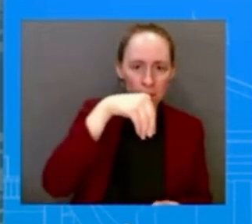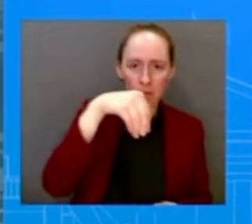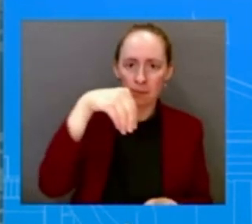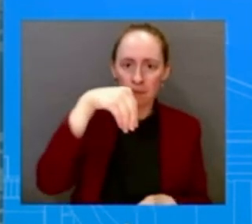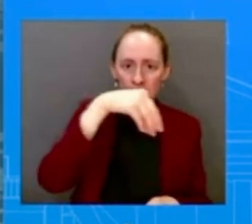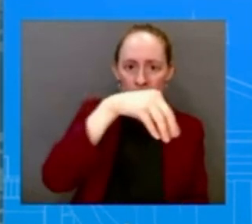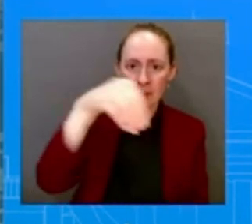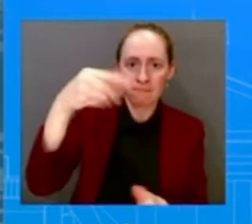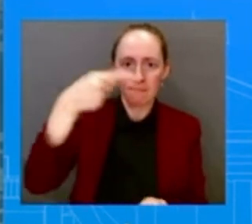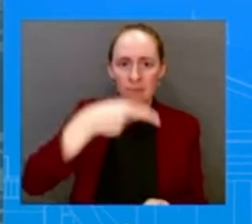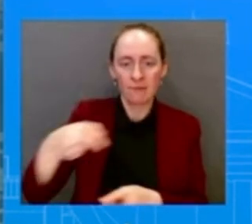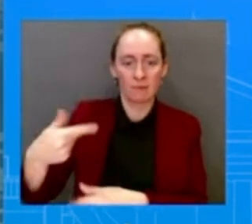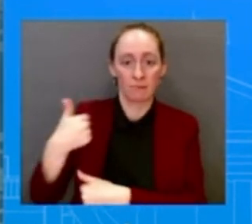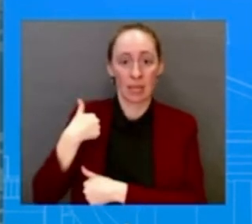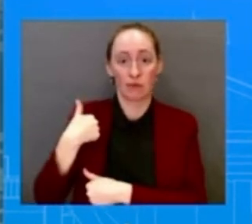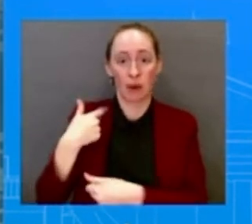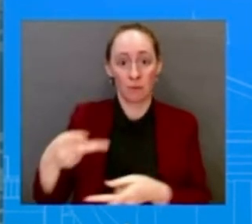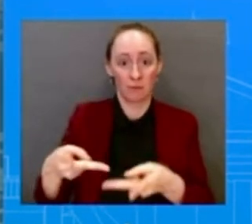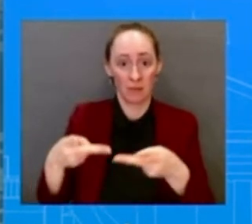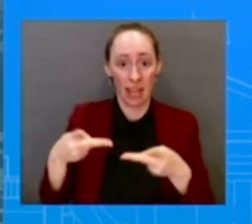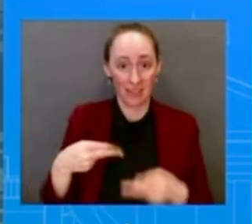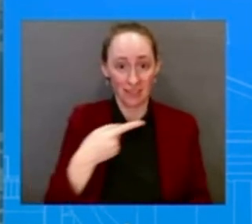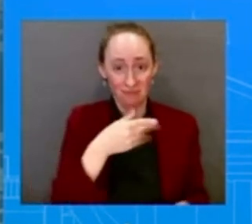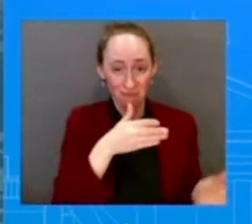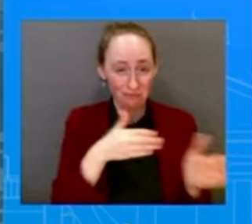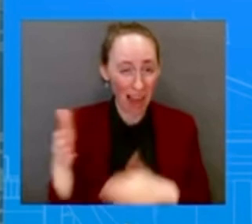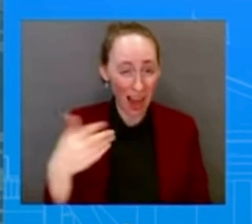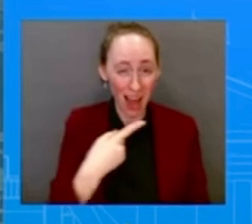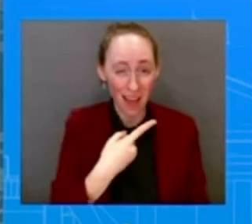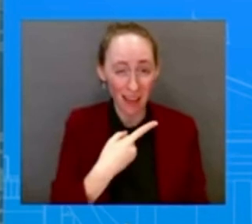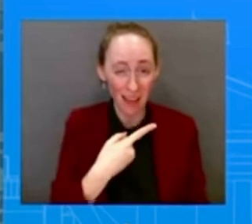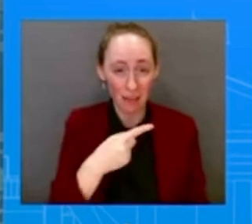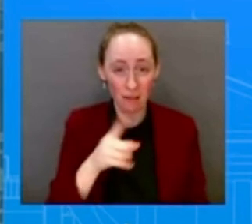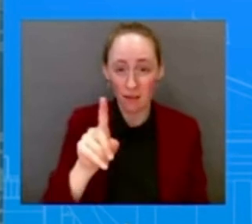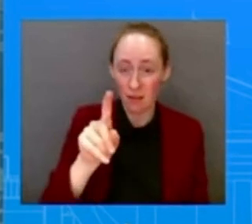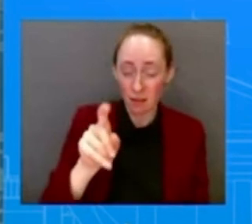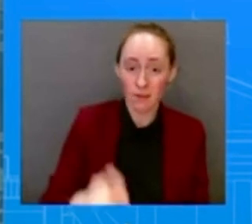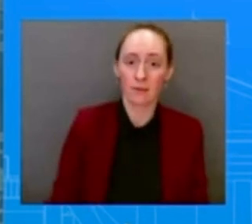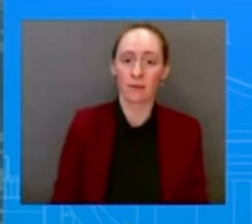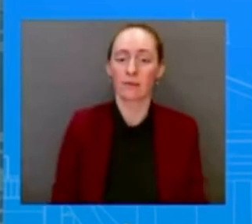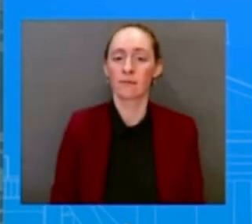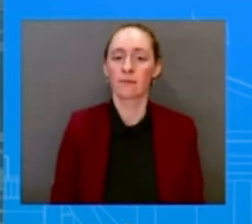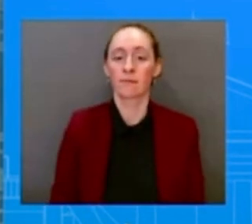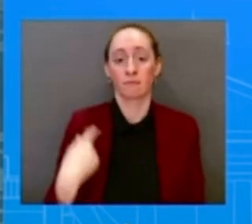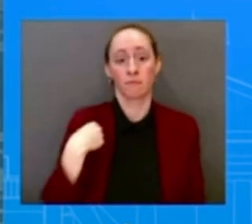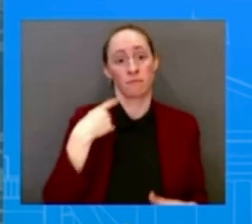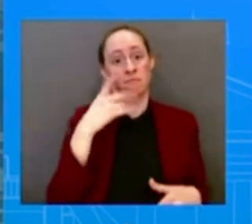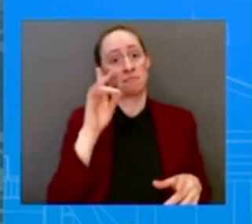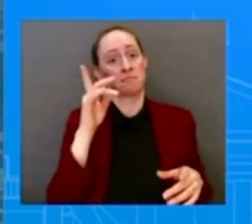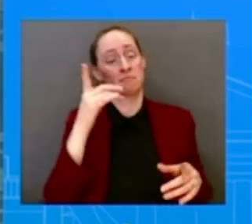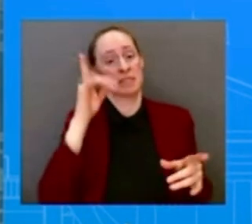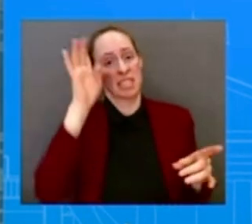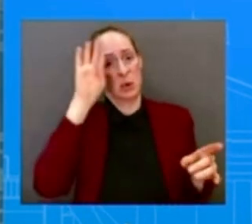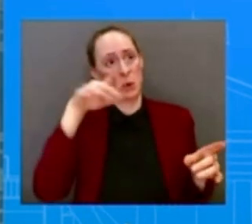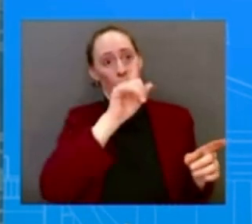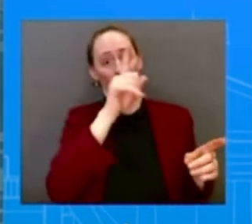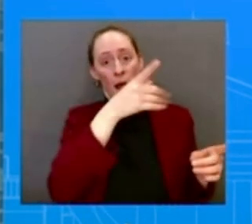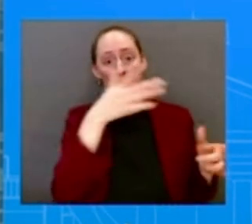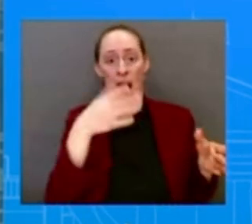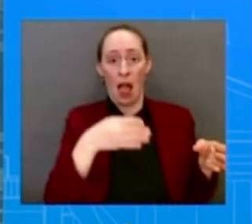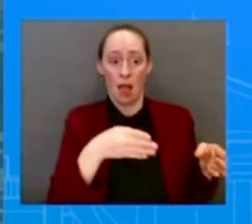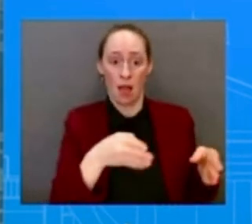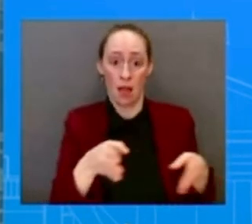sites. What we also know is that it could maneuver, that it had propulsion capability